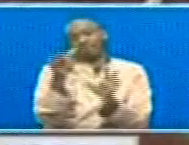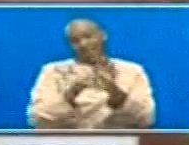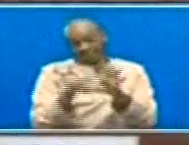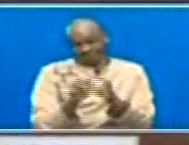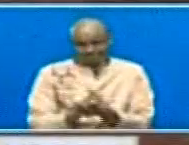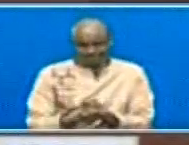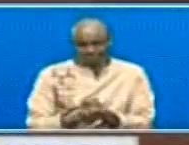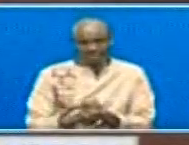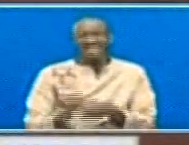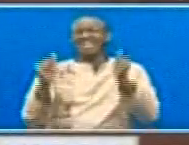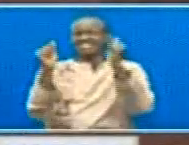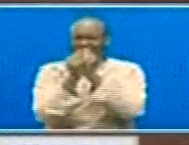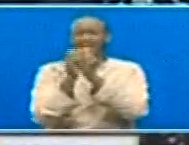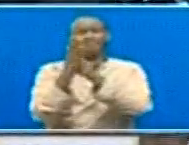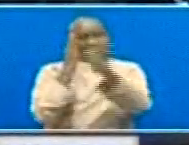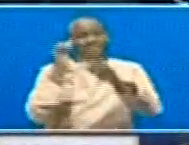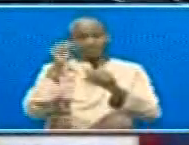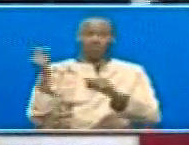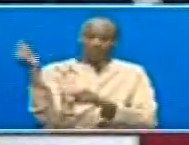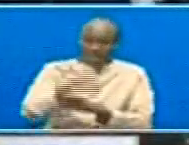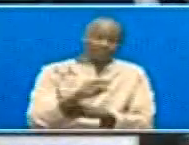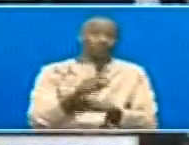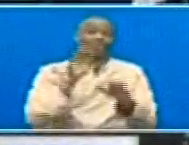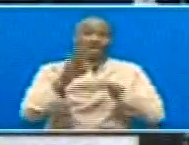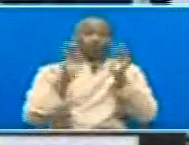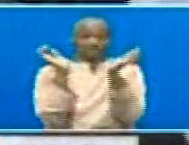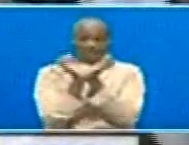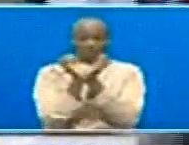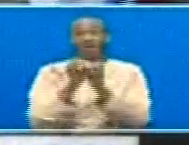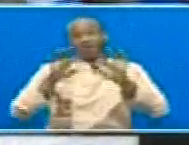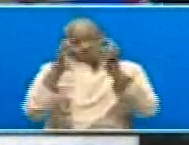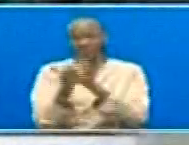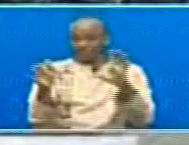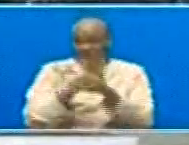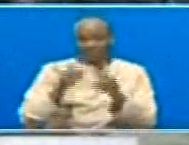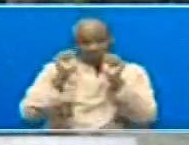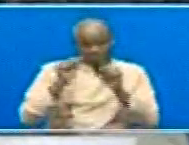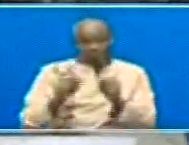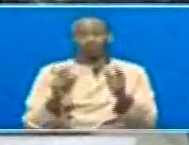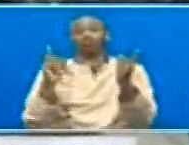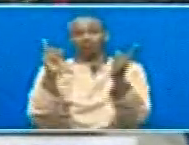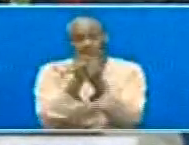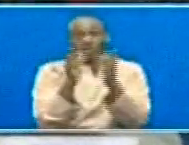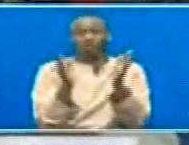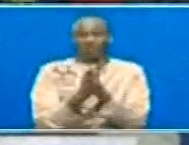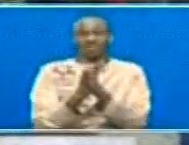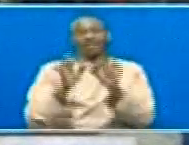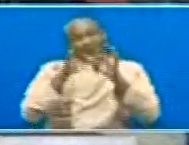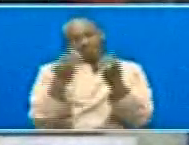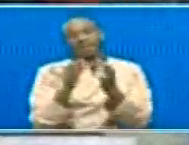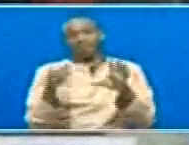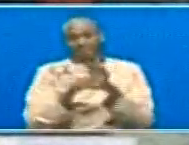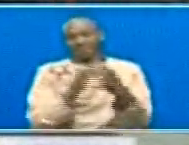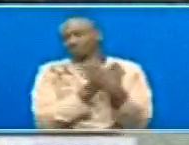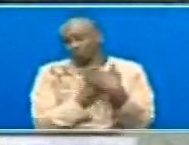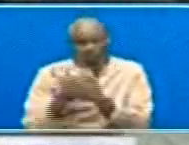About 10 buses are expected to get to Nyayo Stadium, where some of these family members will get a chance to reunite with loved ones who